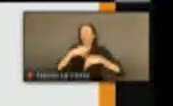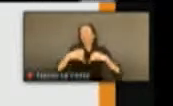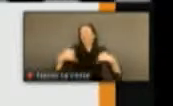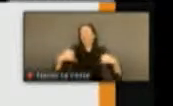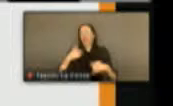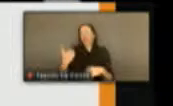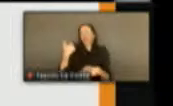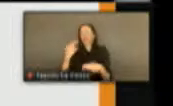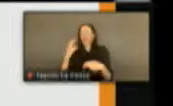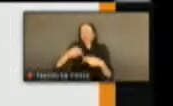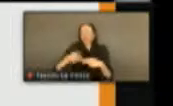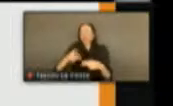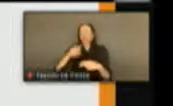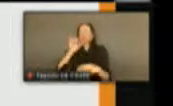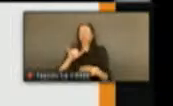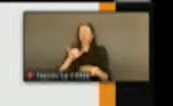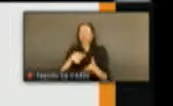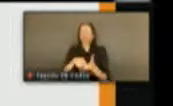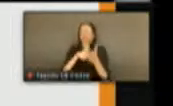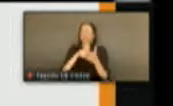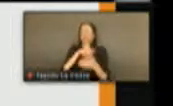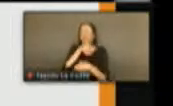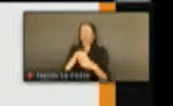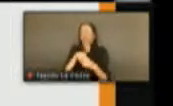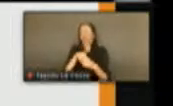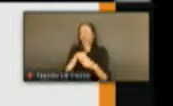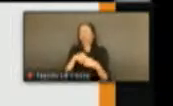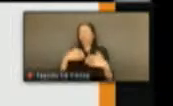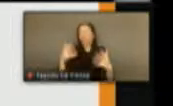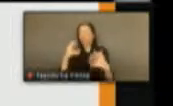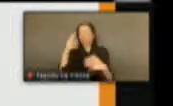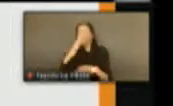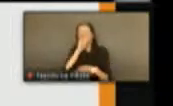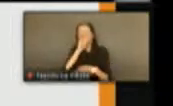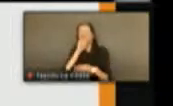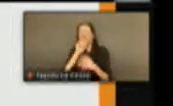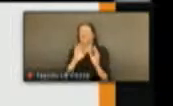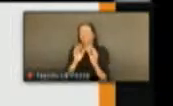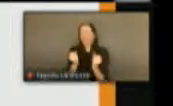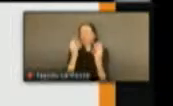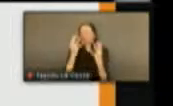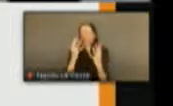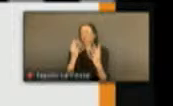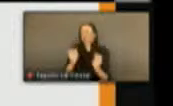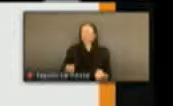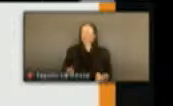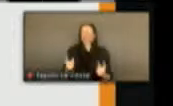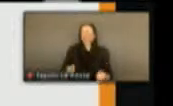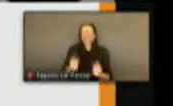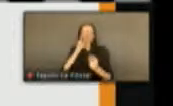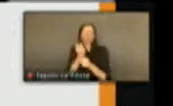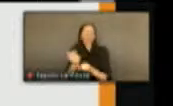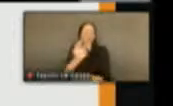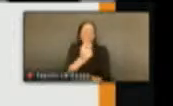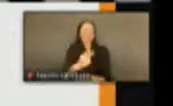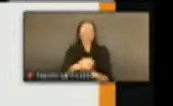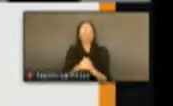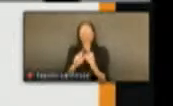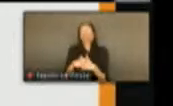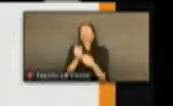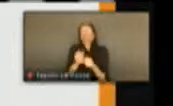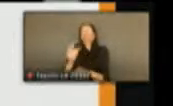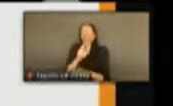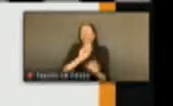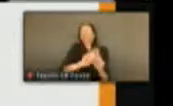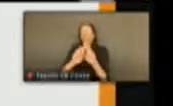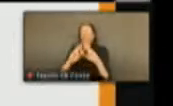and expenditures for the next year. Starting in January, the departments begin to formulate their respective budgets, which are due